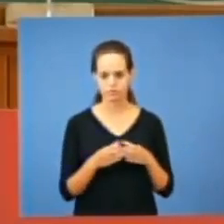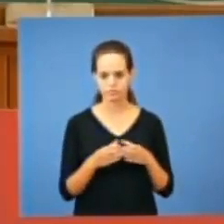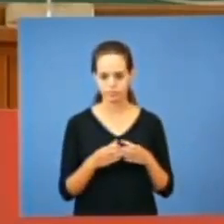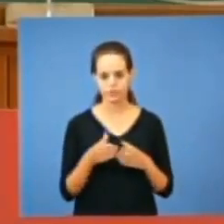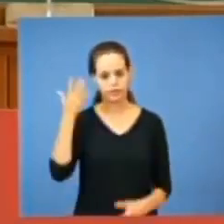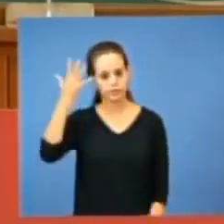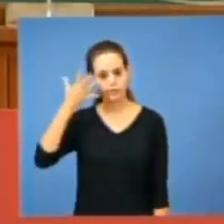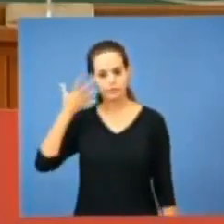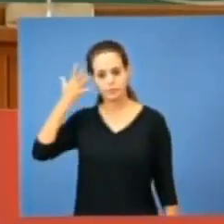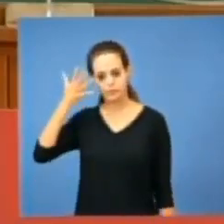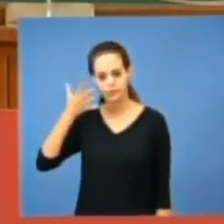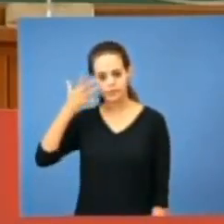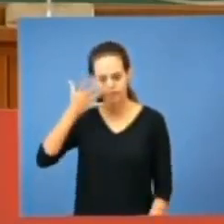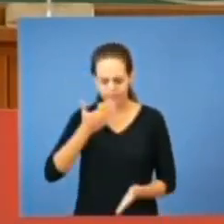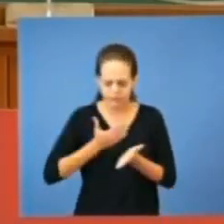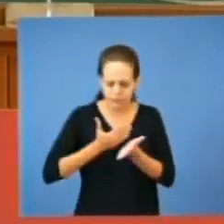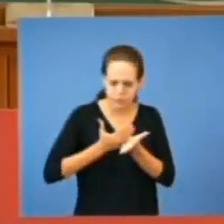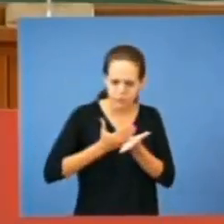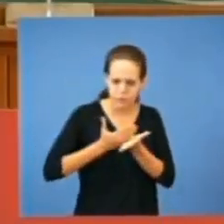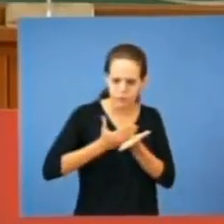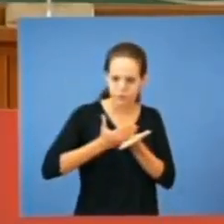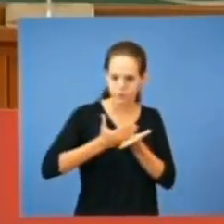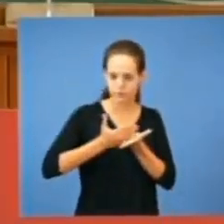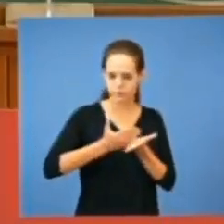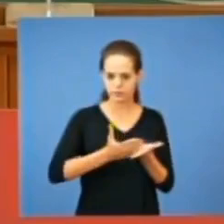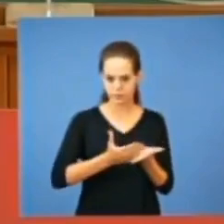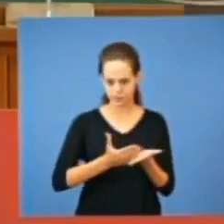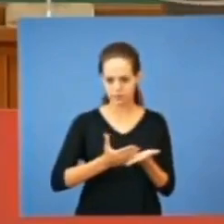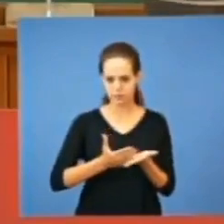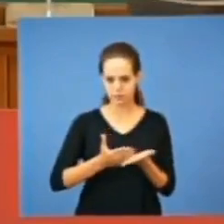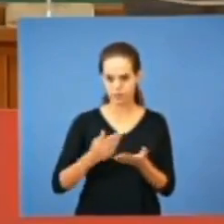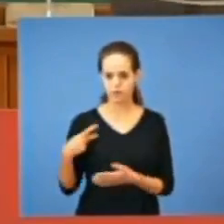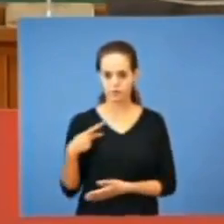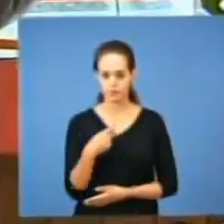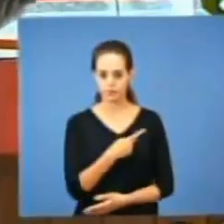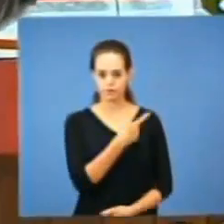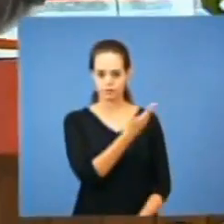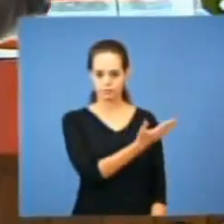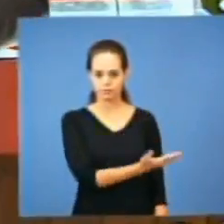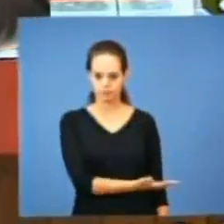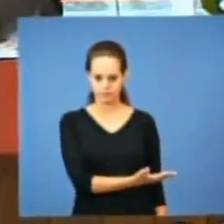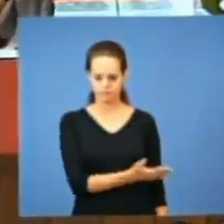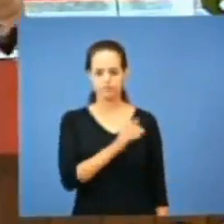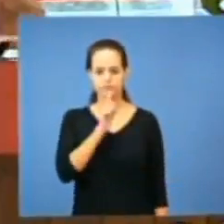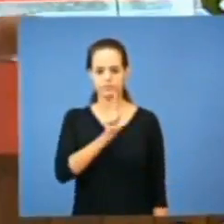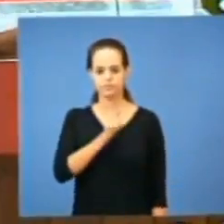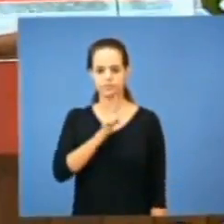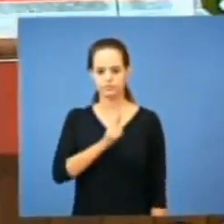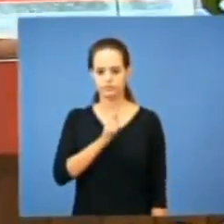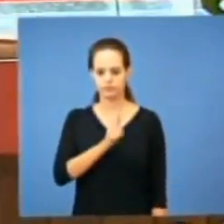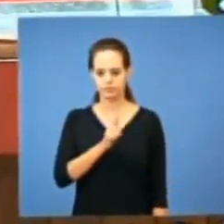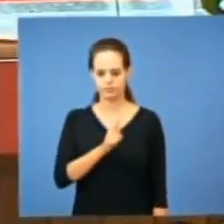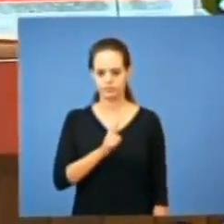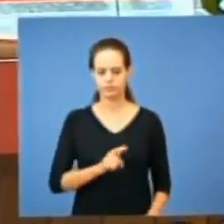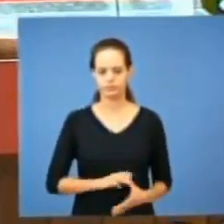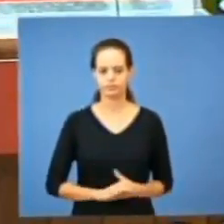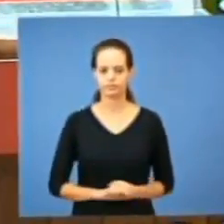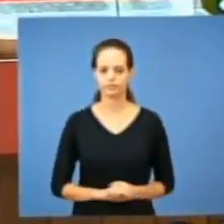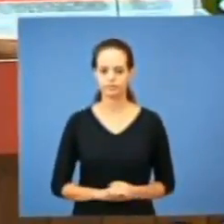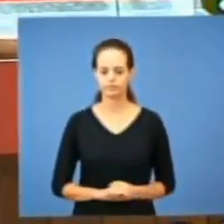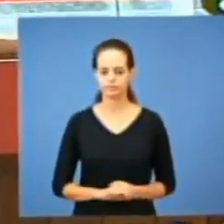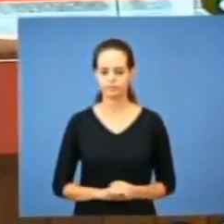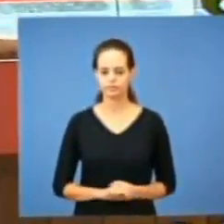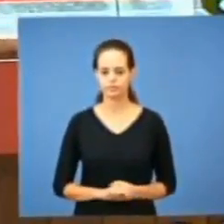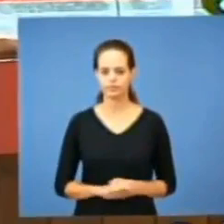dynamics, we're going to have an introductory word, and for this we're going to hand the word for Pastor Gerald T.